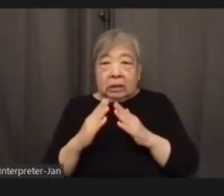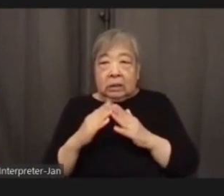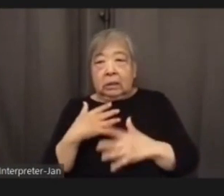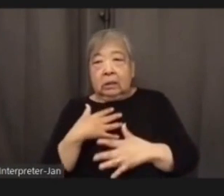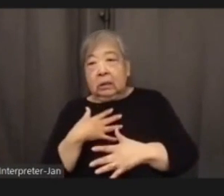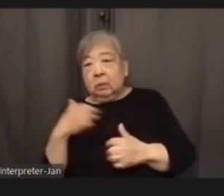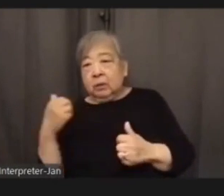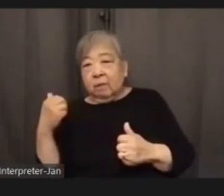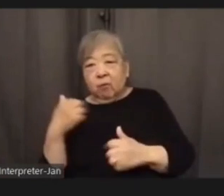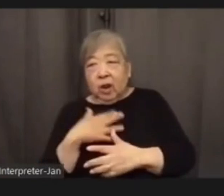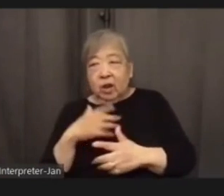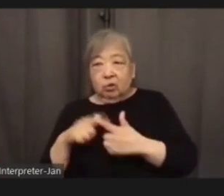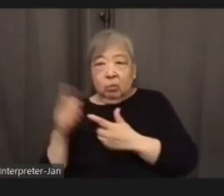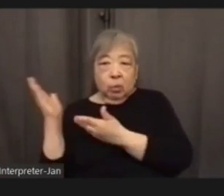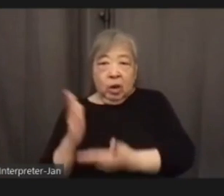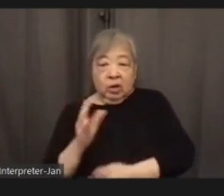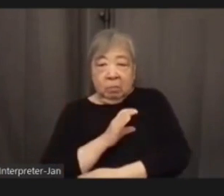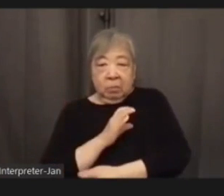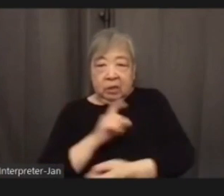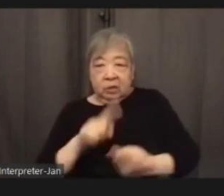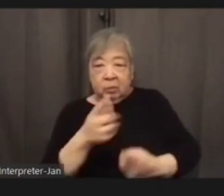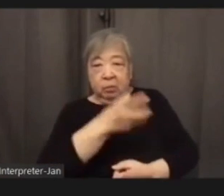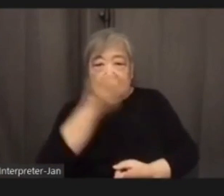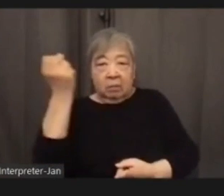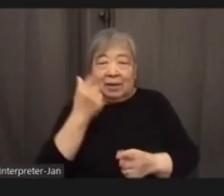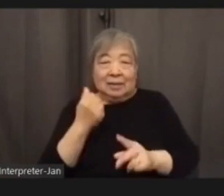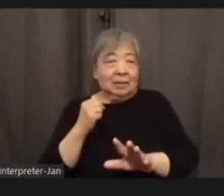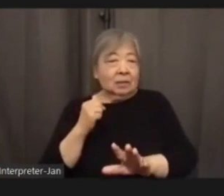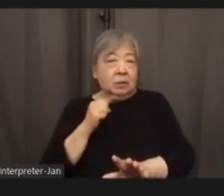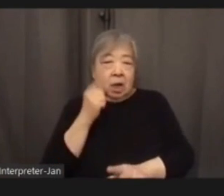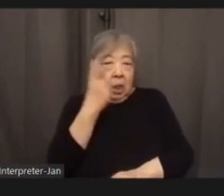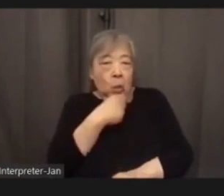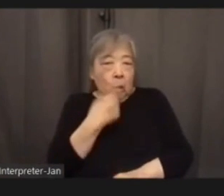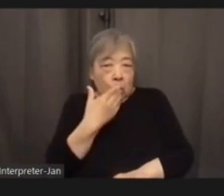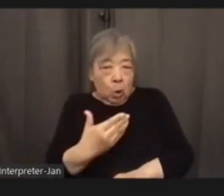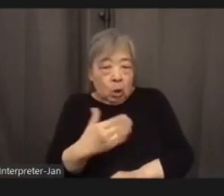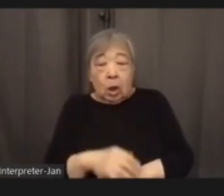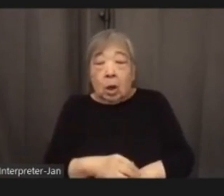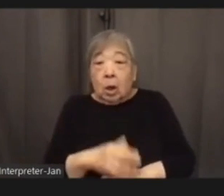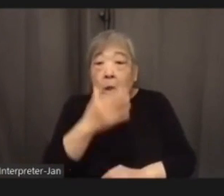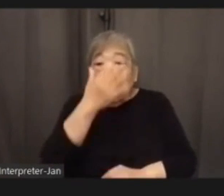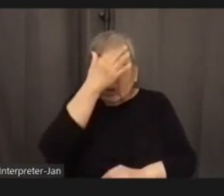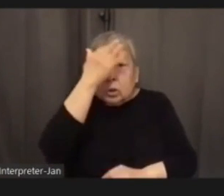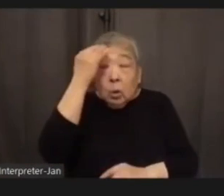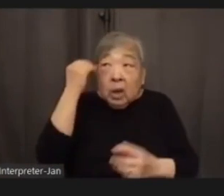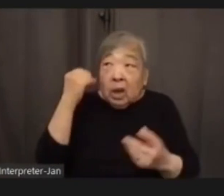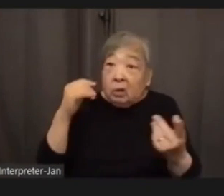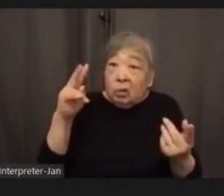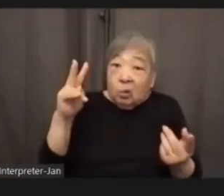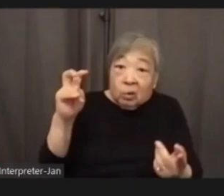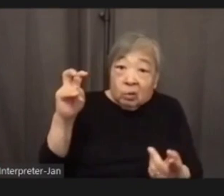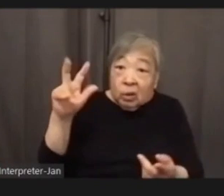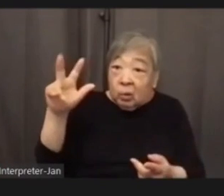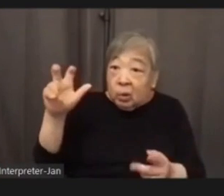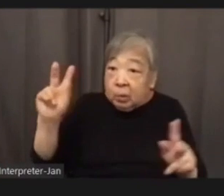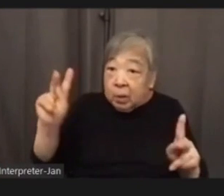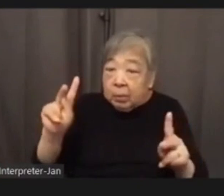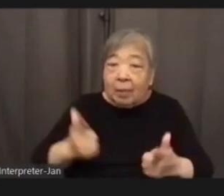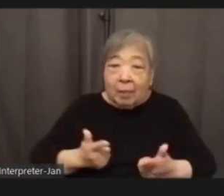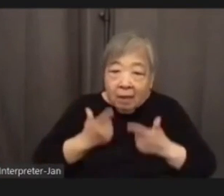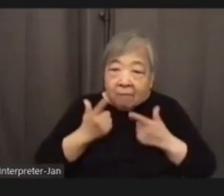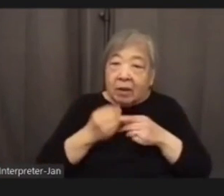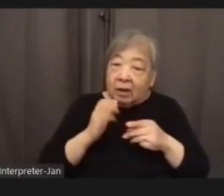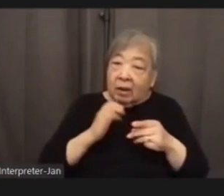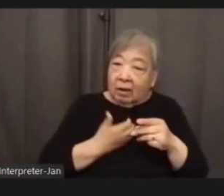to bring the police to pull them out because it wouldn't look good. And so these families, we had 200-300 families living in our neighborhood,